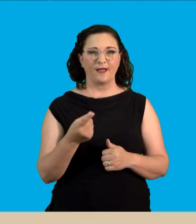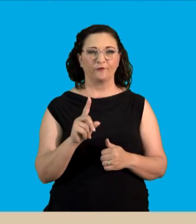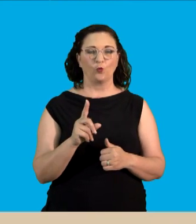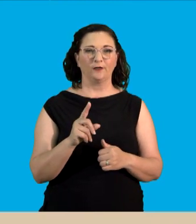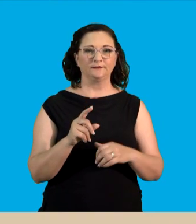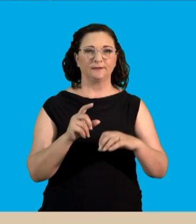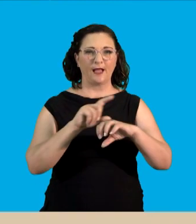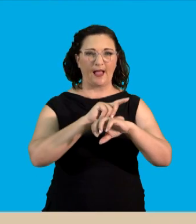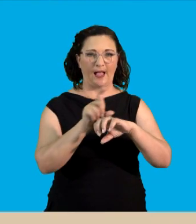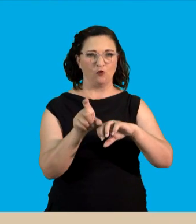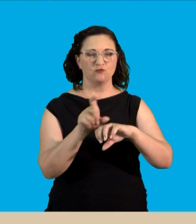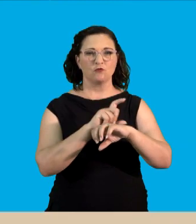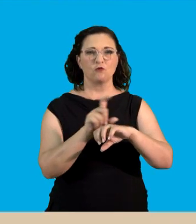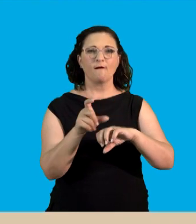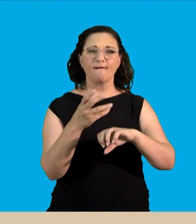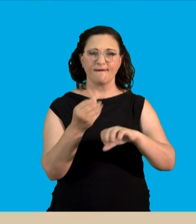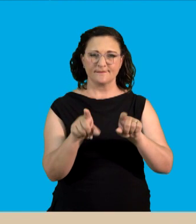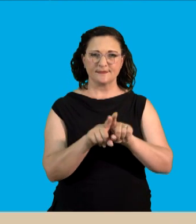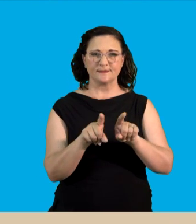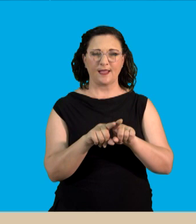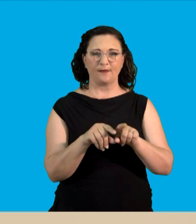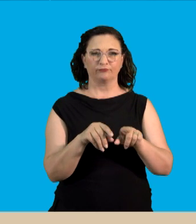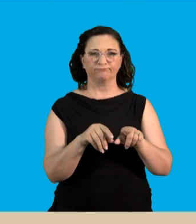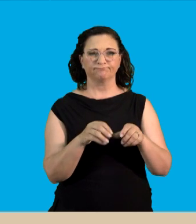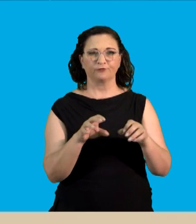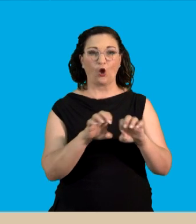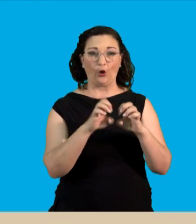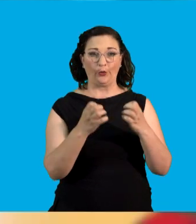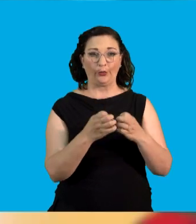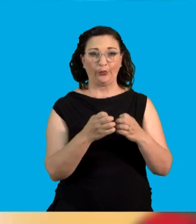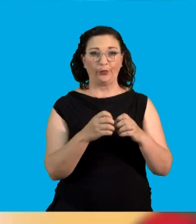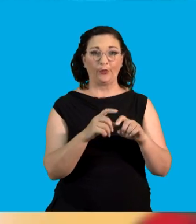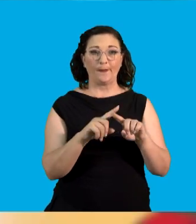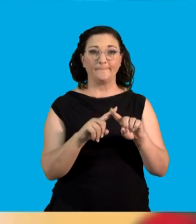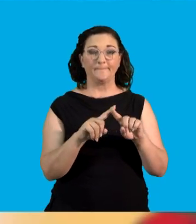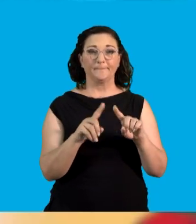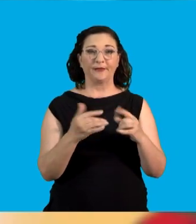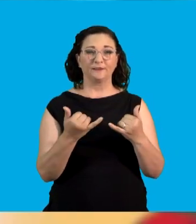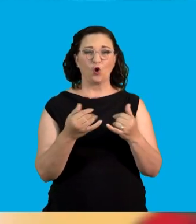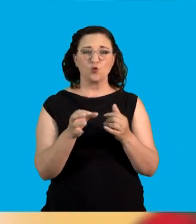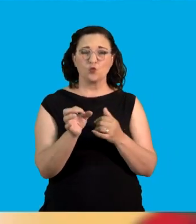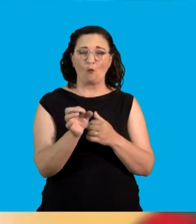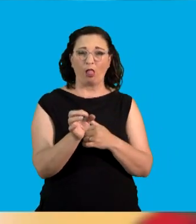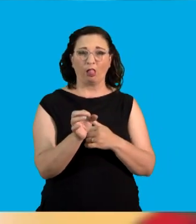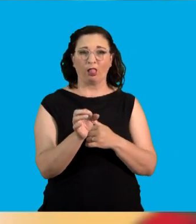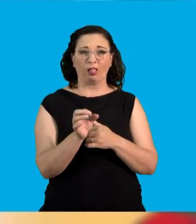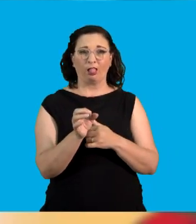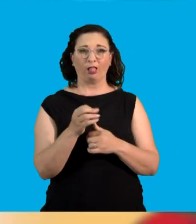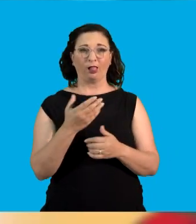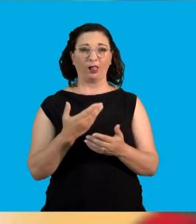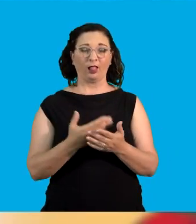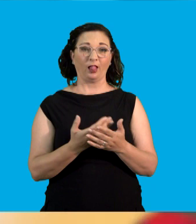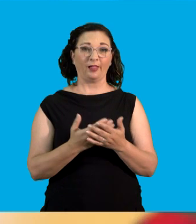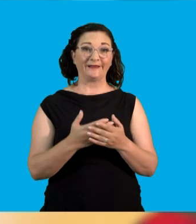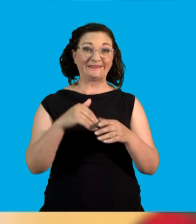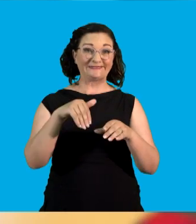iron core, just like the core of the Earth. But because they are too small and they do not fit